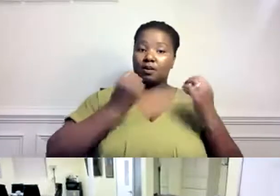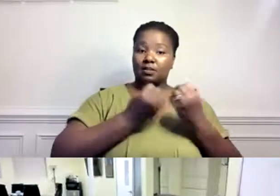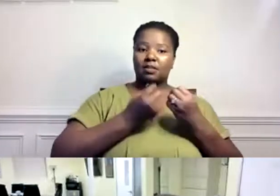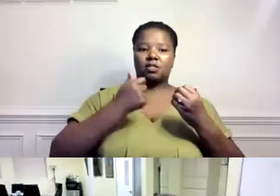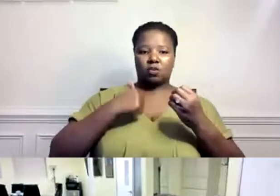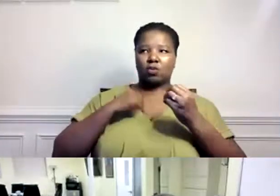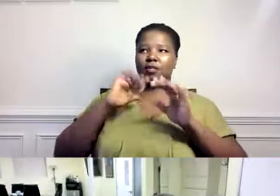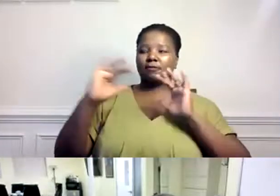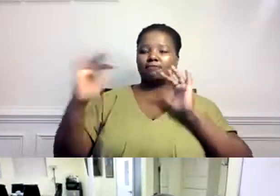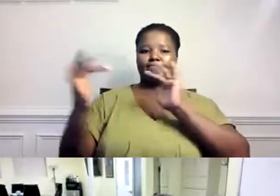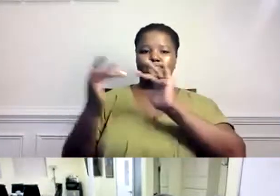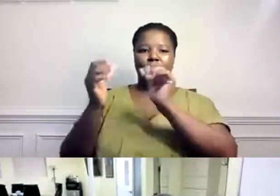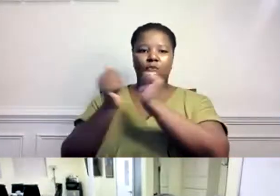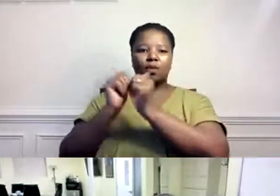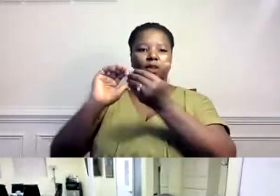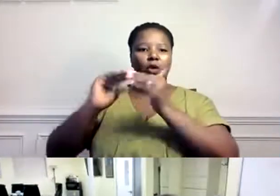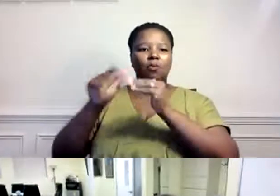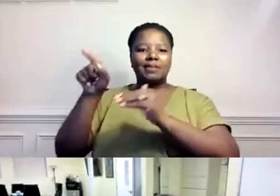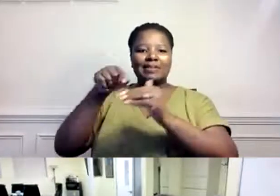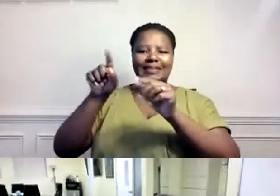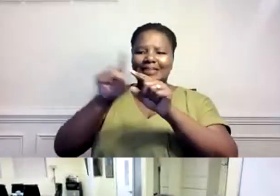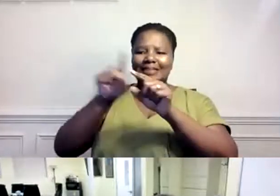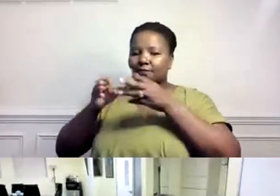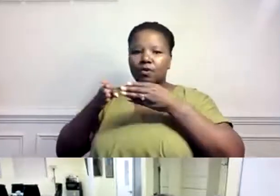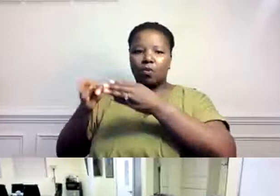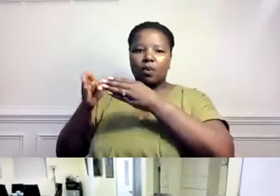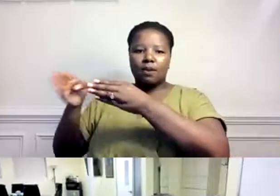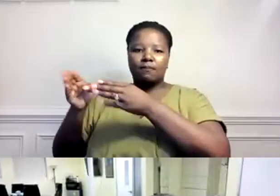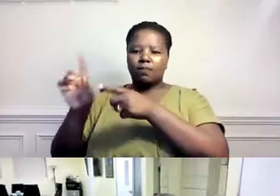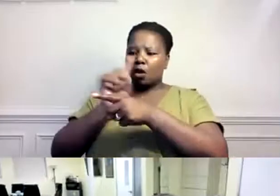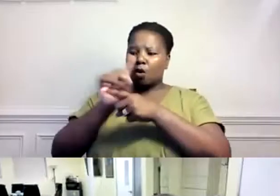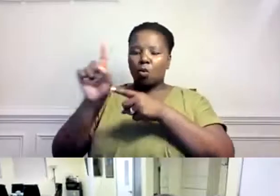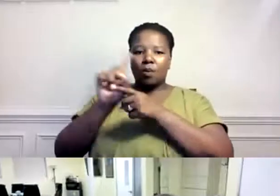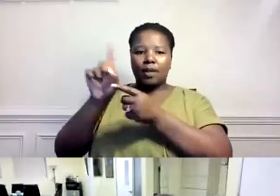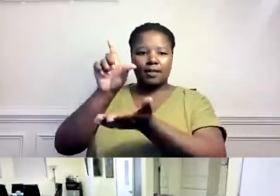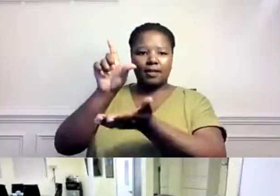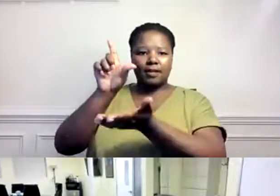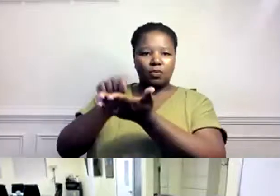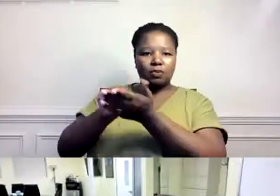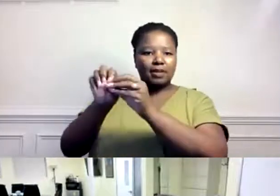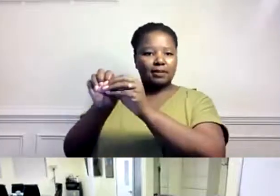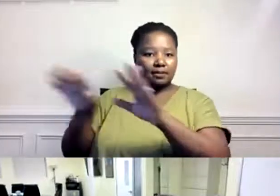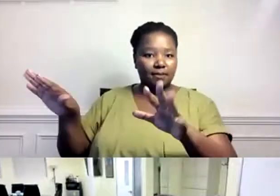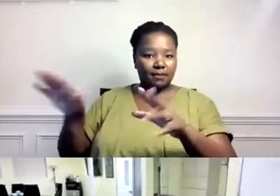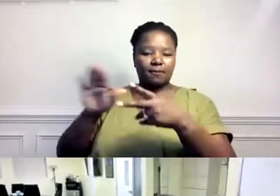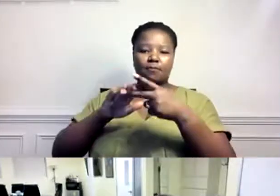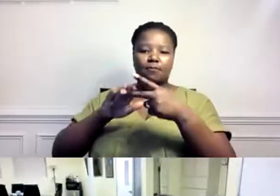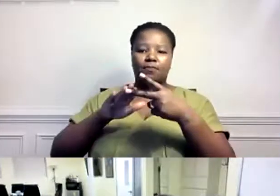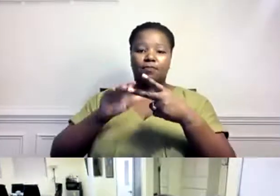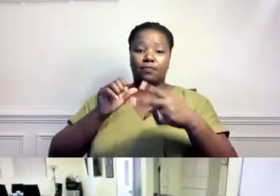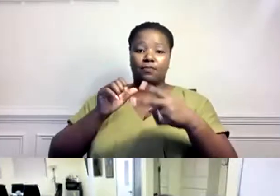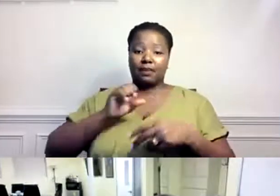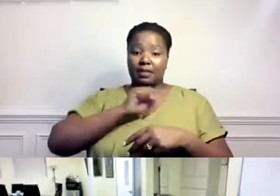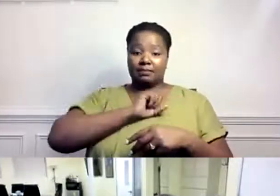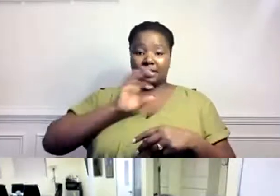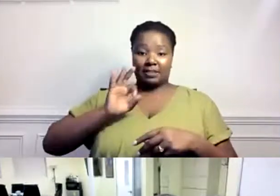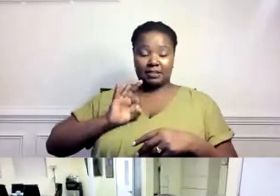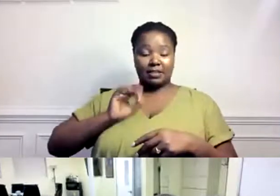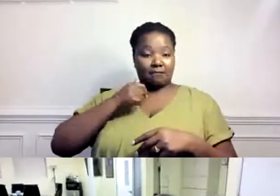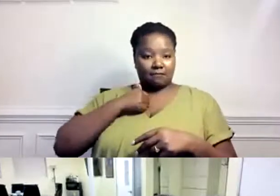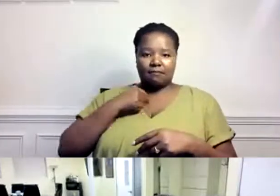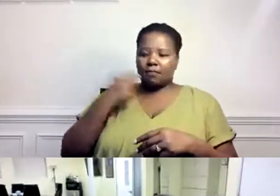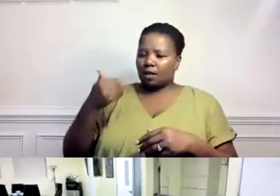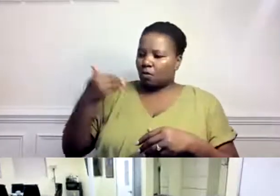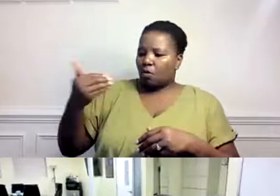in varied ways. Weekly newsletters, me and my staff made ourselves available